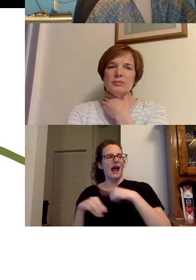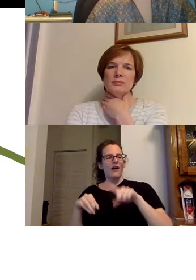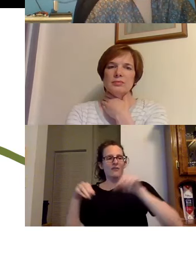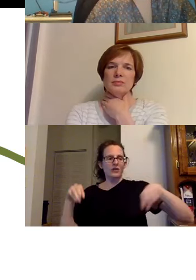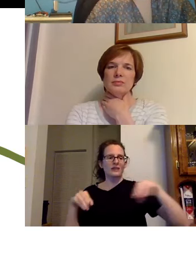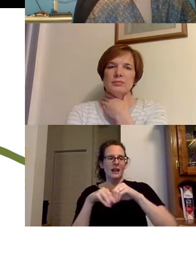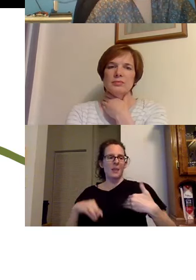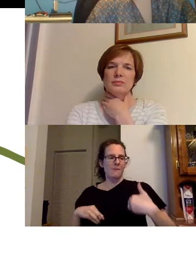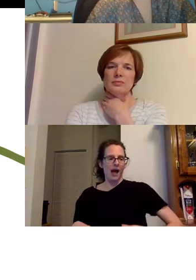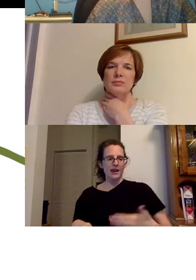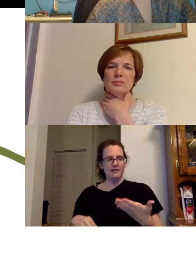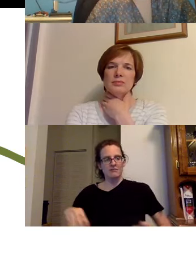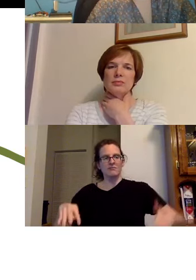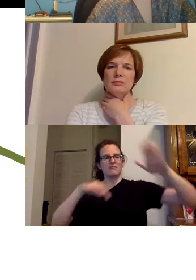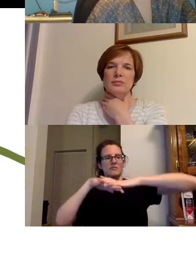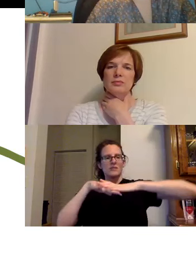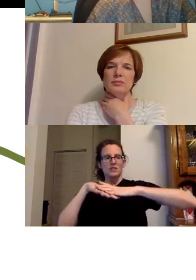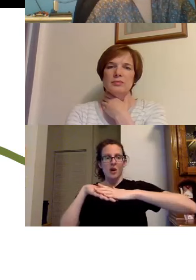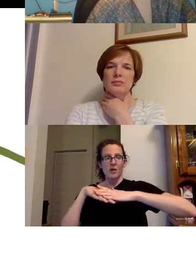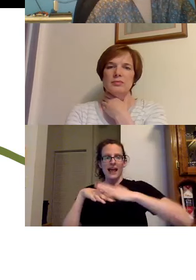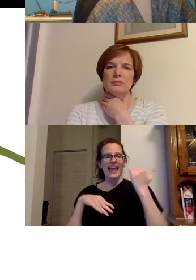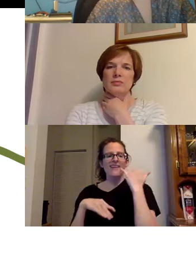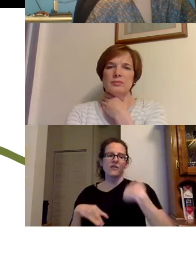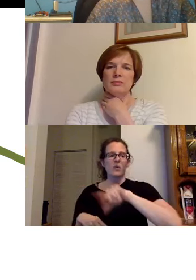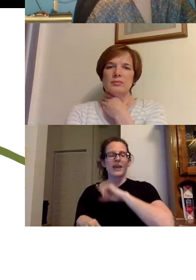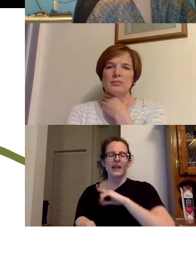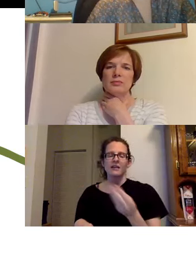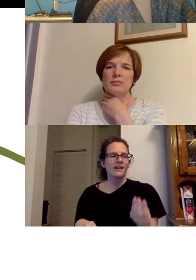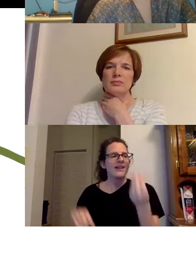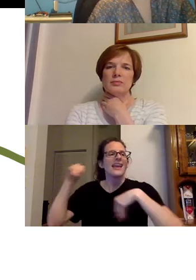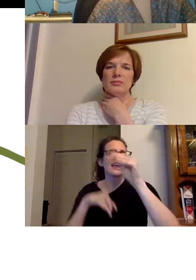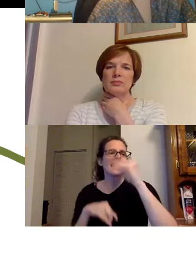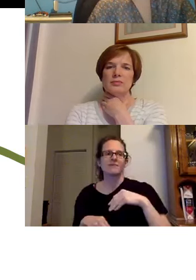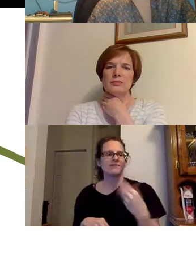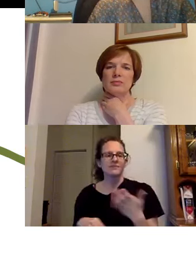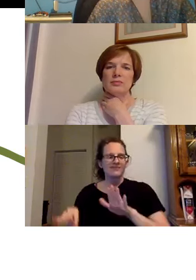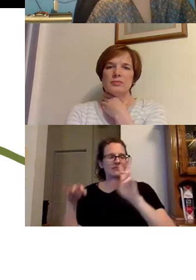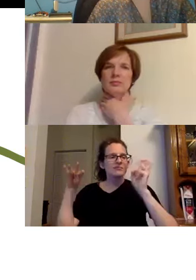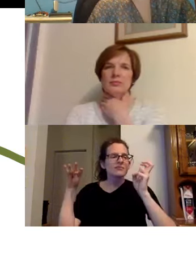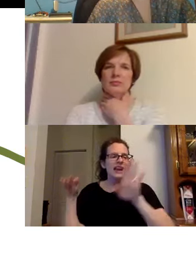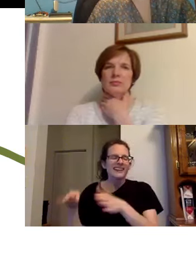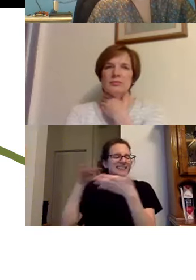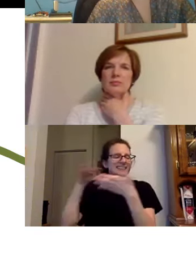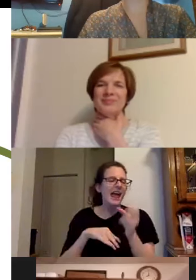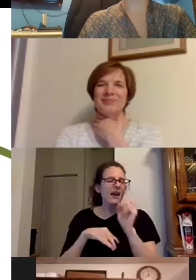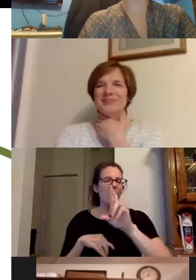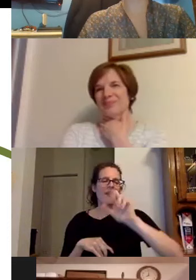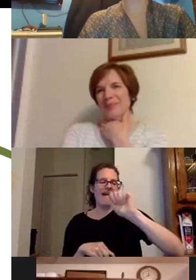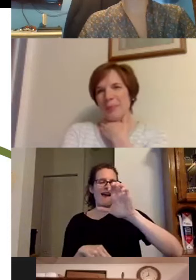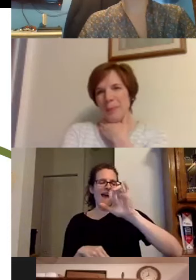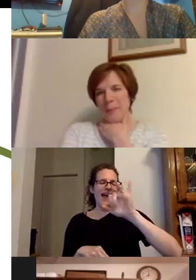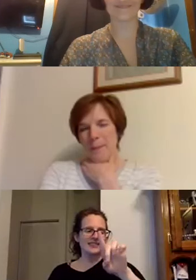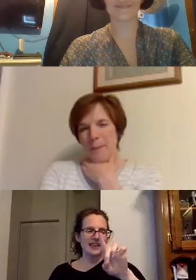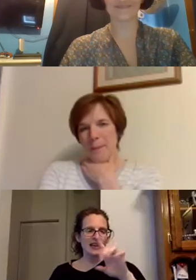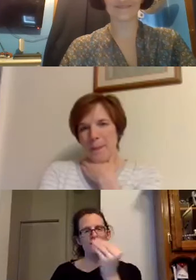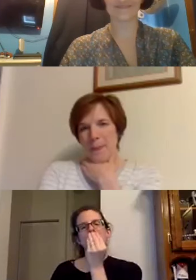And that's especially helpful if we have just lowered it by consuming lifeless food or food that is very acidic. So we now